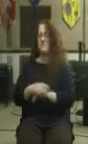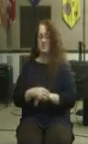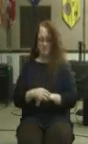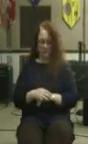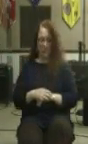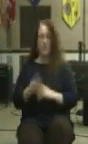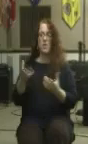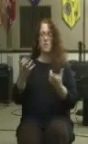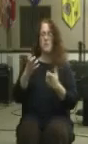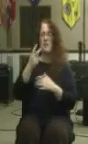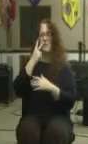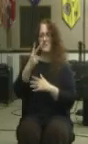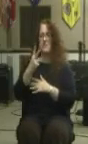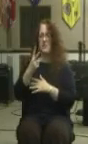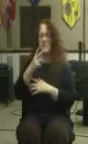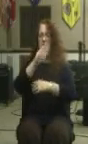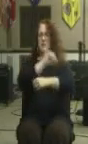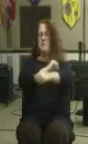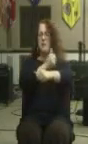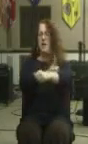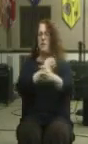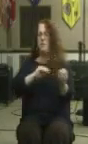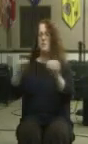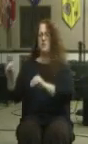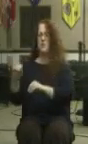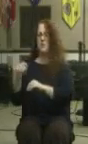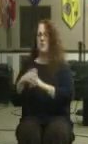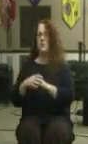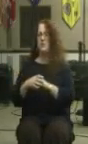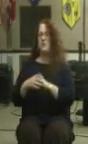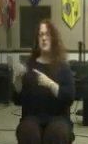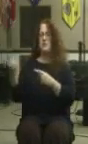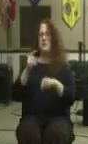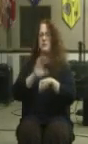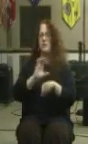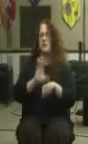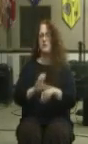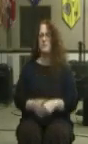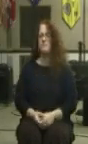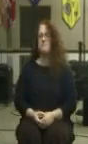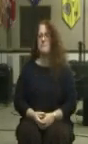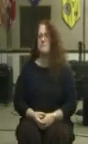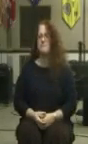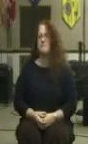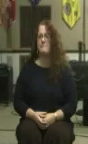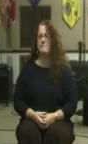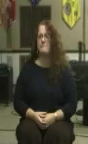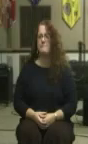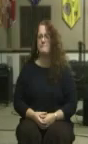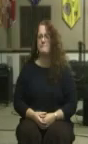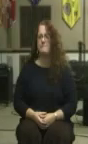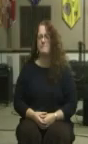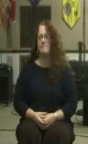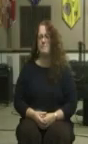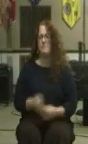one. Come on. You want to see a power move, or do you just want to come to church?